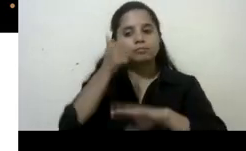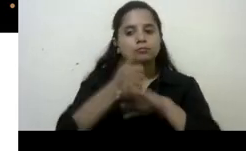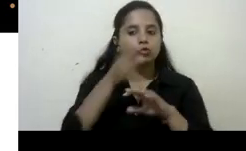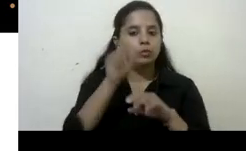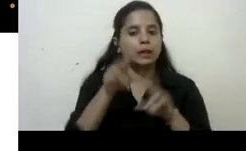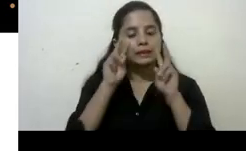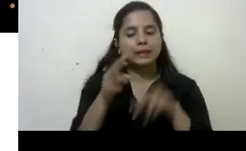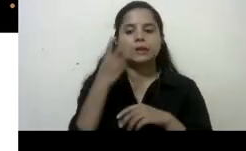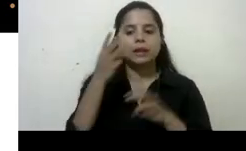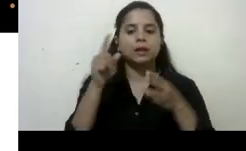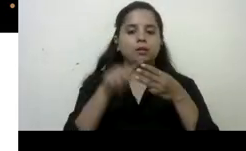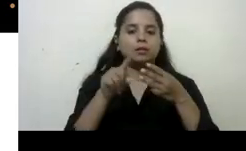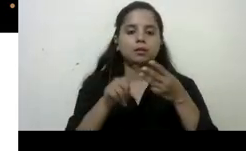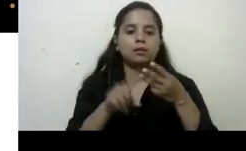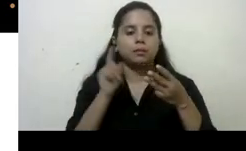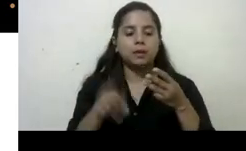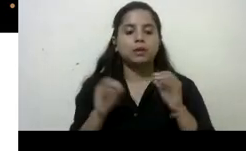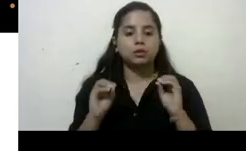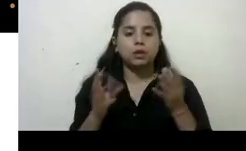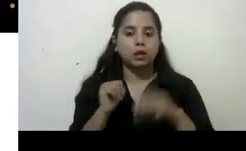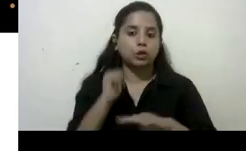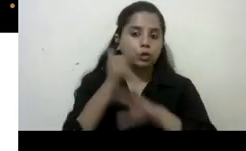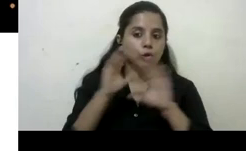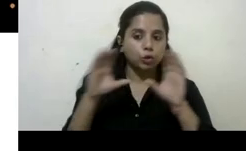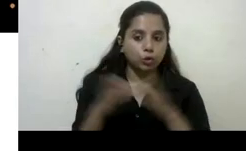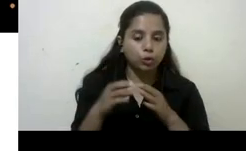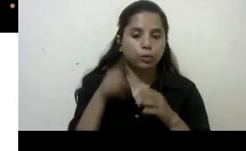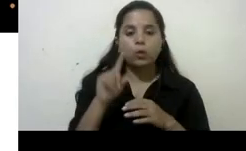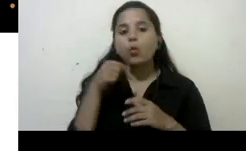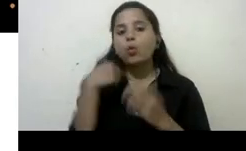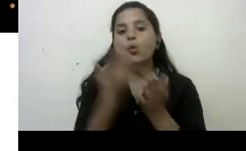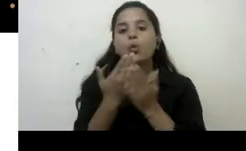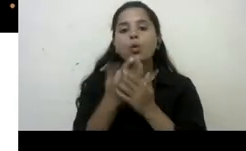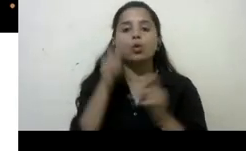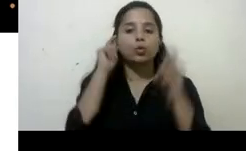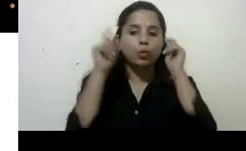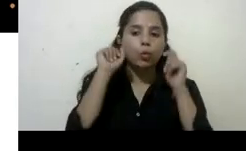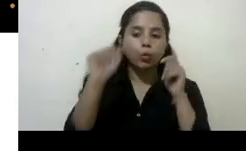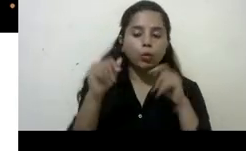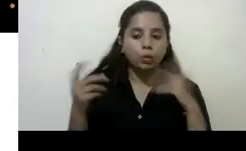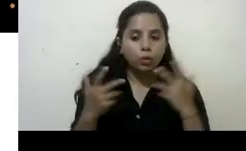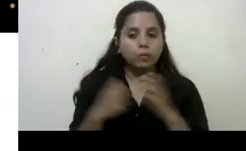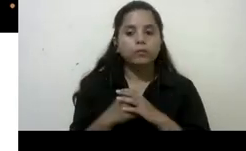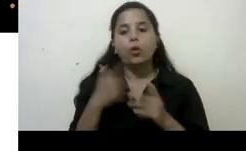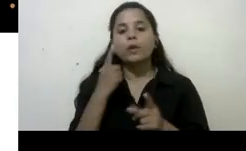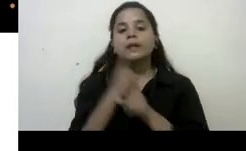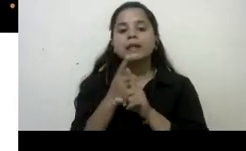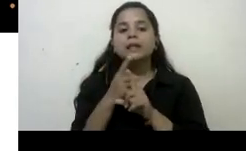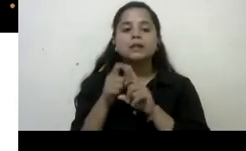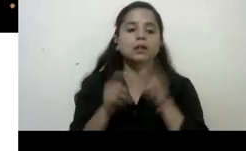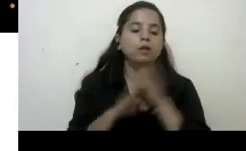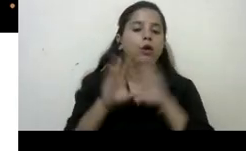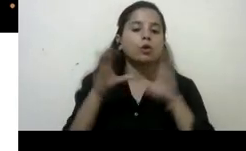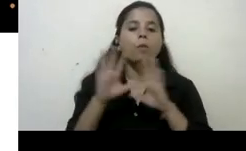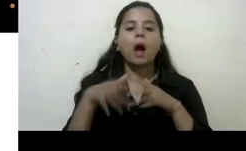3 factors. That is starting a group, what will be the participant role, and how the teacher development group will